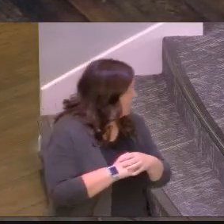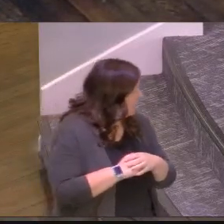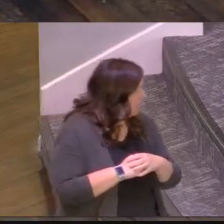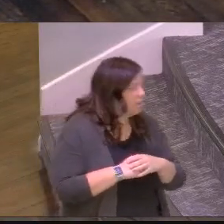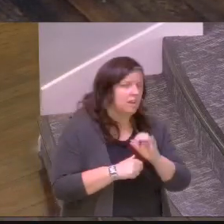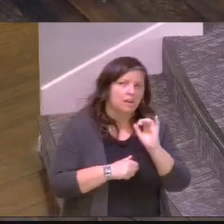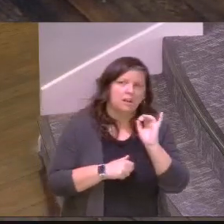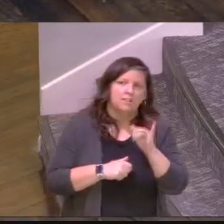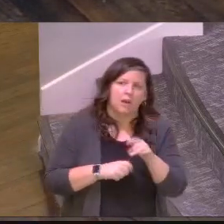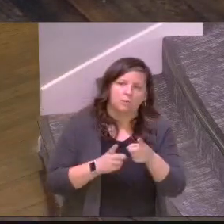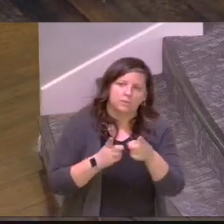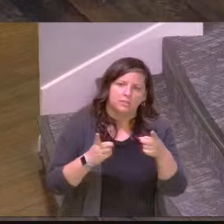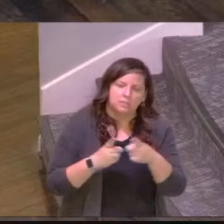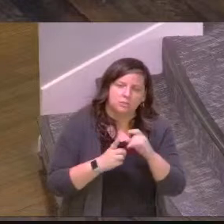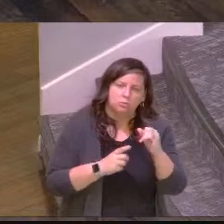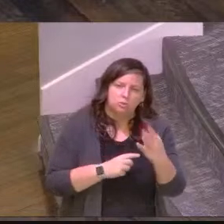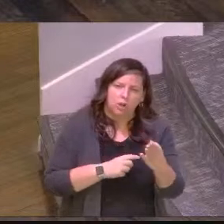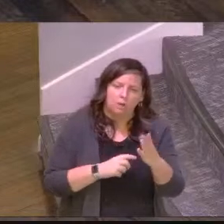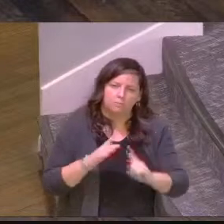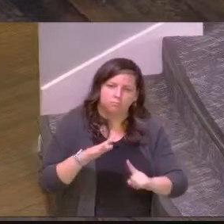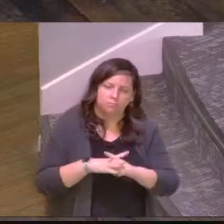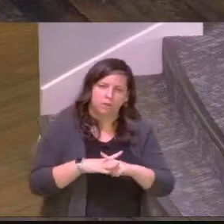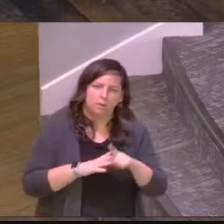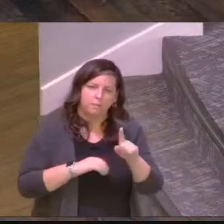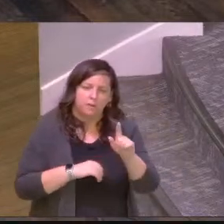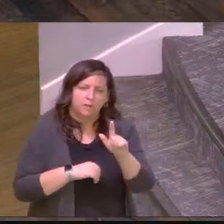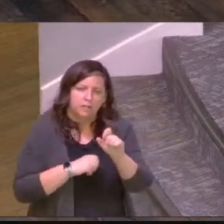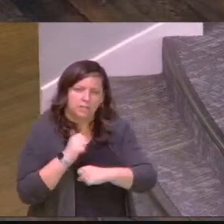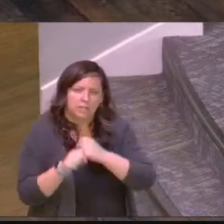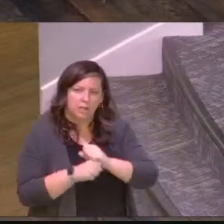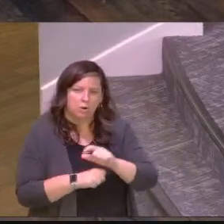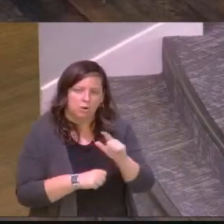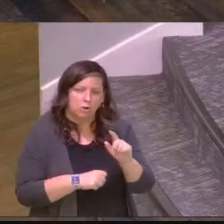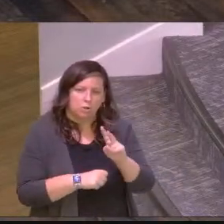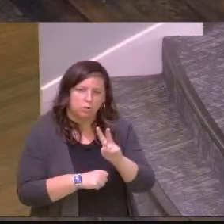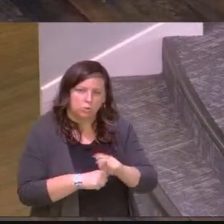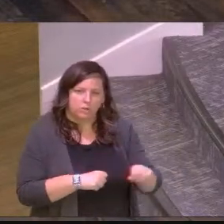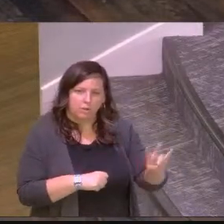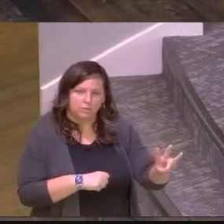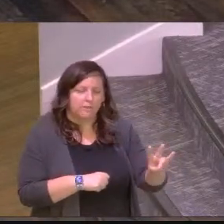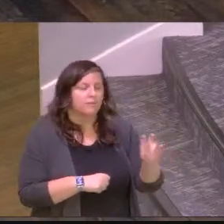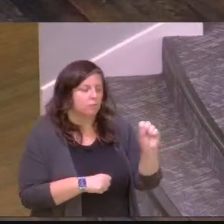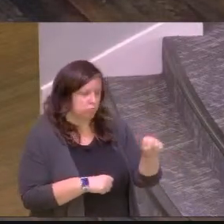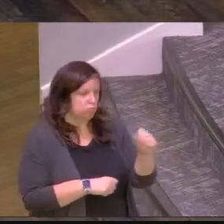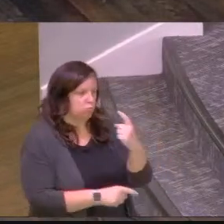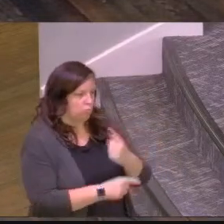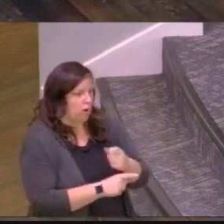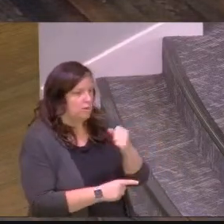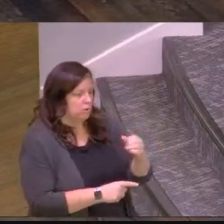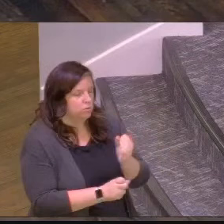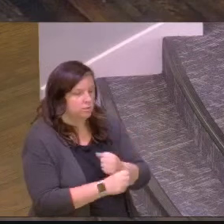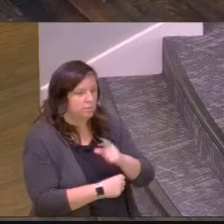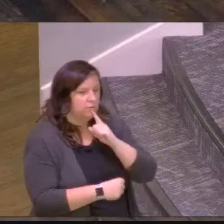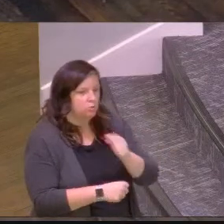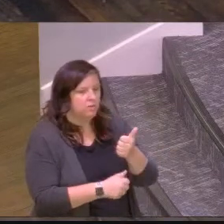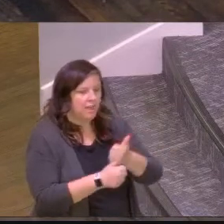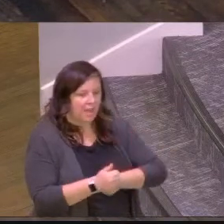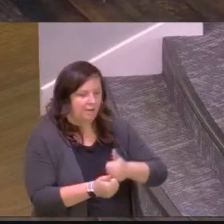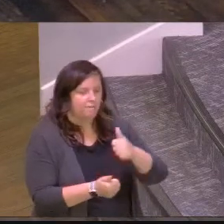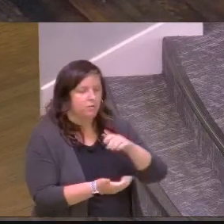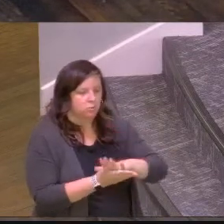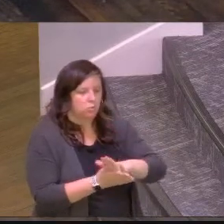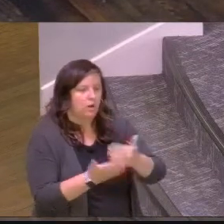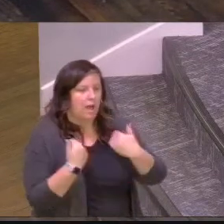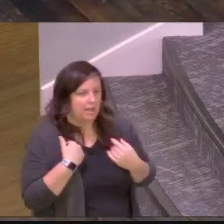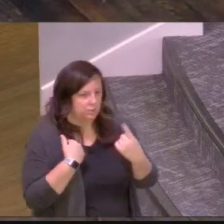Right, so yes, so these are just, we're just making sure that every school has them and they're not having to pull from their local funds. And okay, they can direct their funds